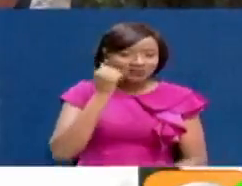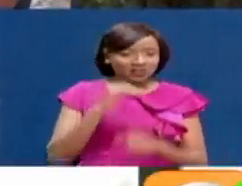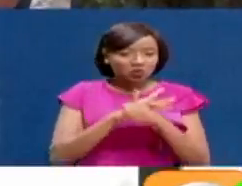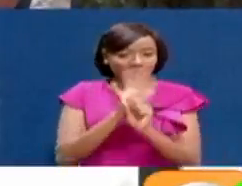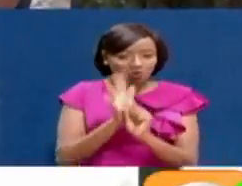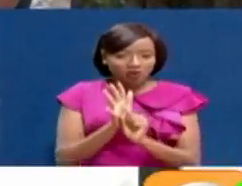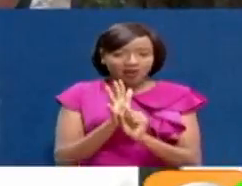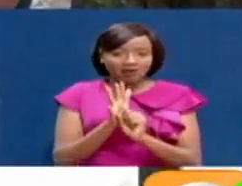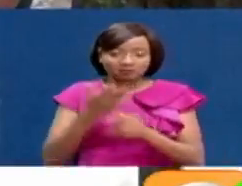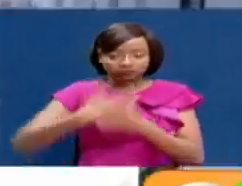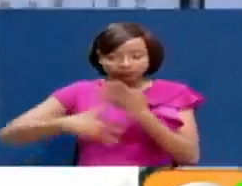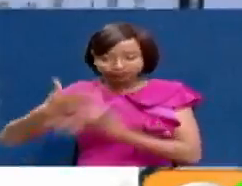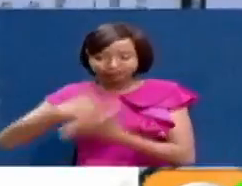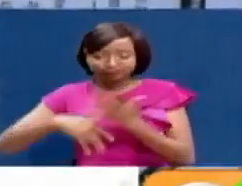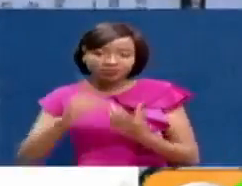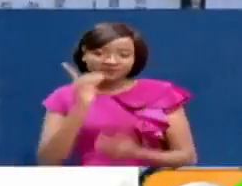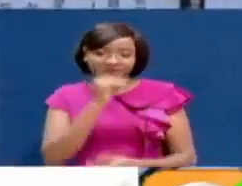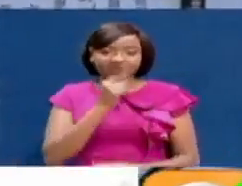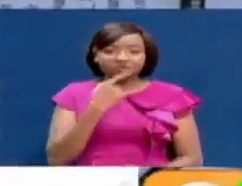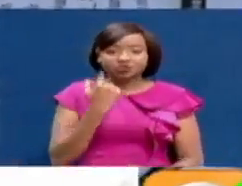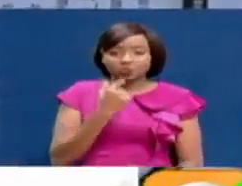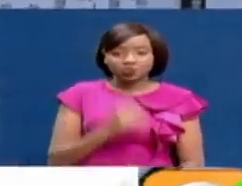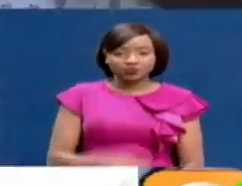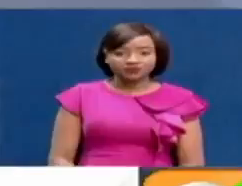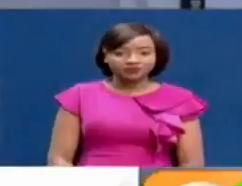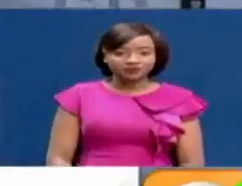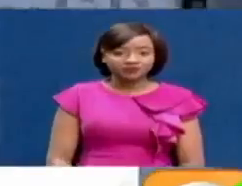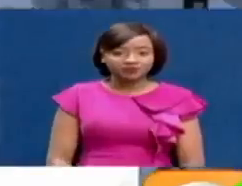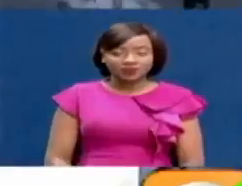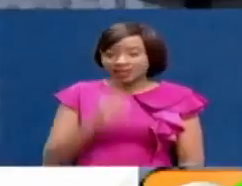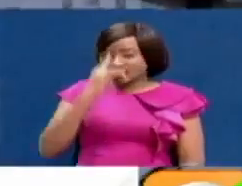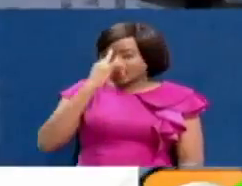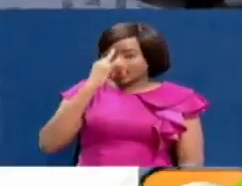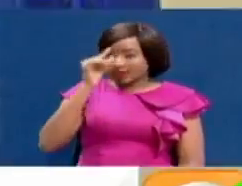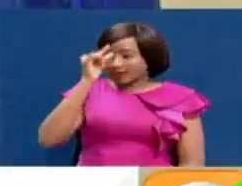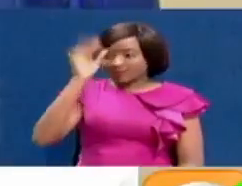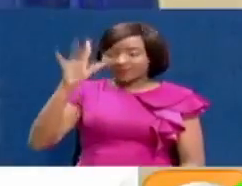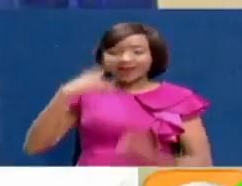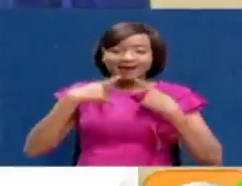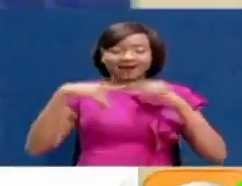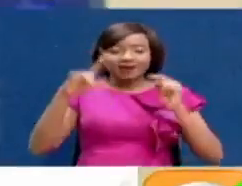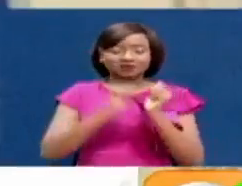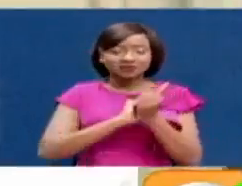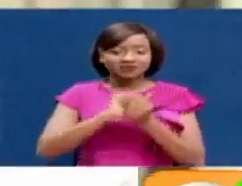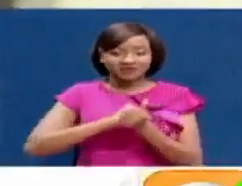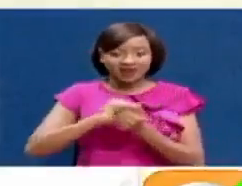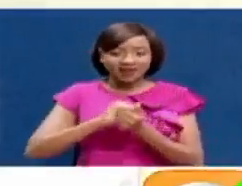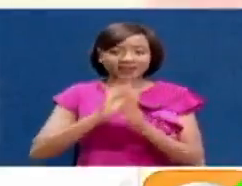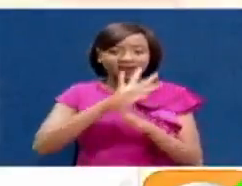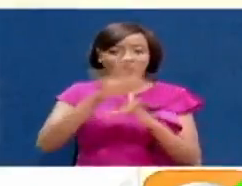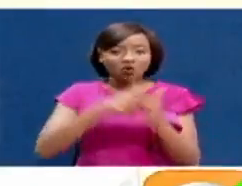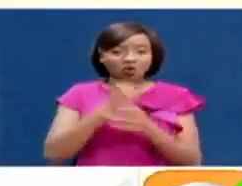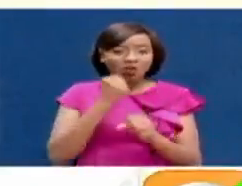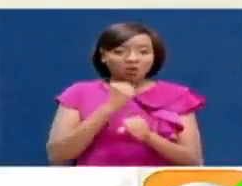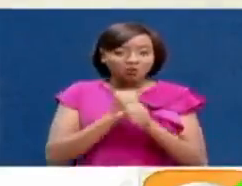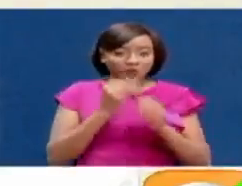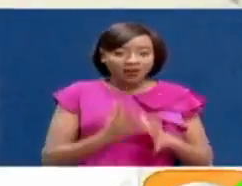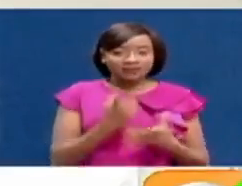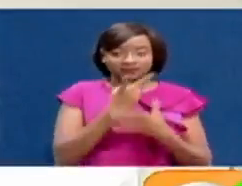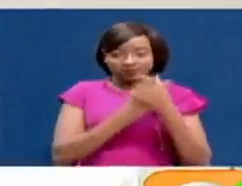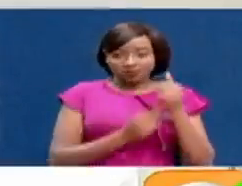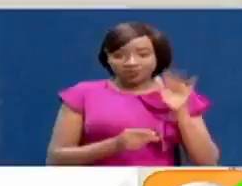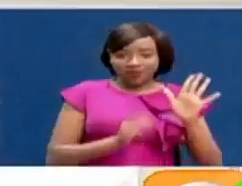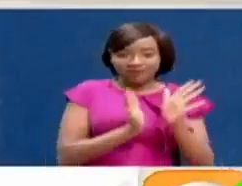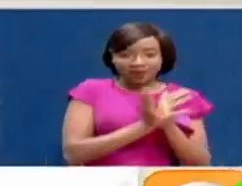contact with COVID-19 patients. The Indian government too announced on Friday that all workers, both in public and